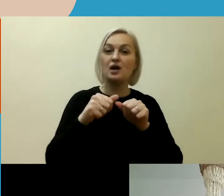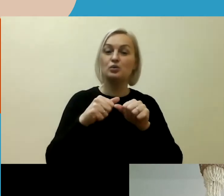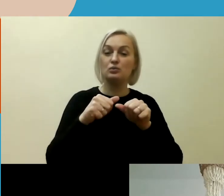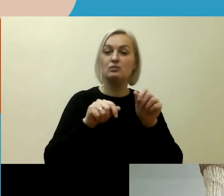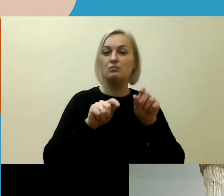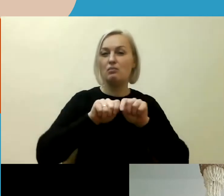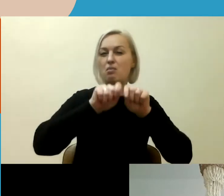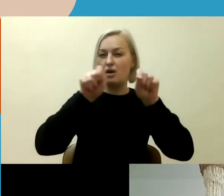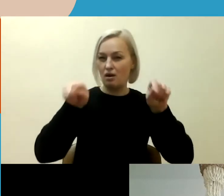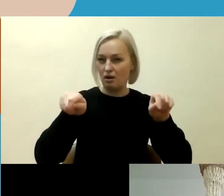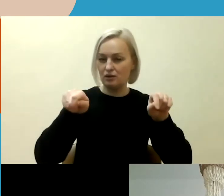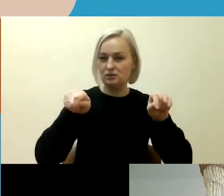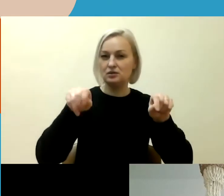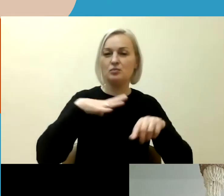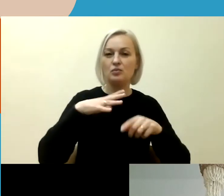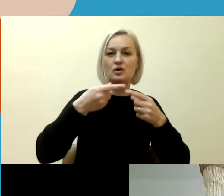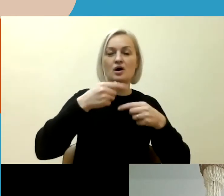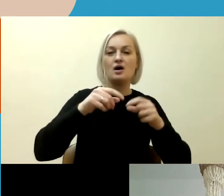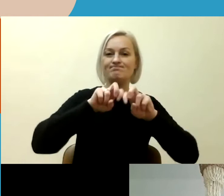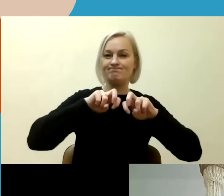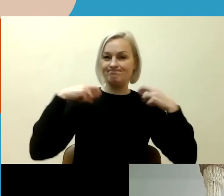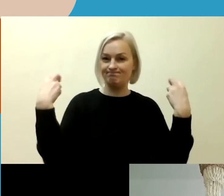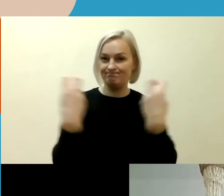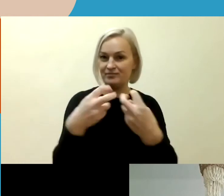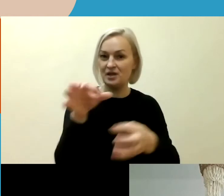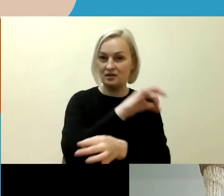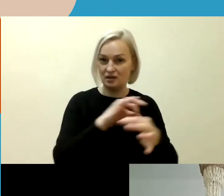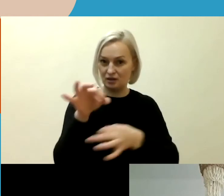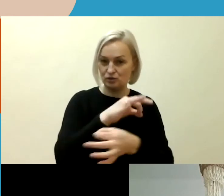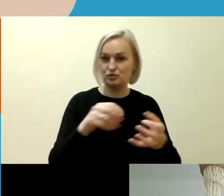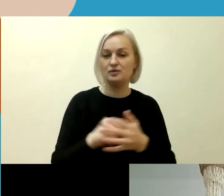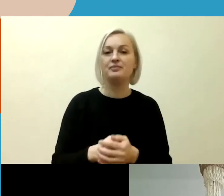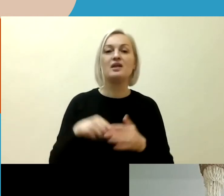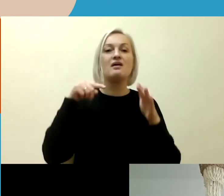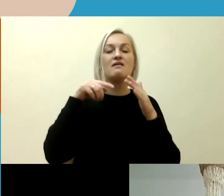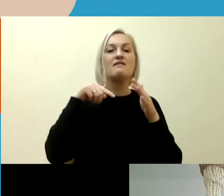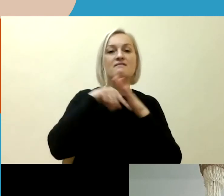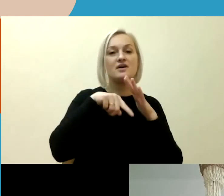negative. At the beginning of this year, we had roundtable discussions